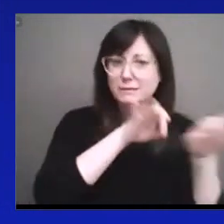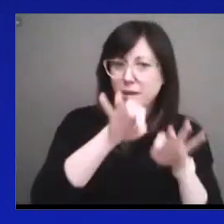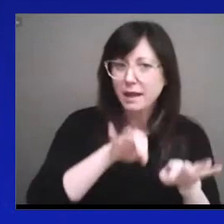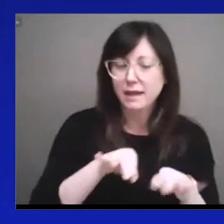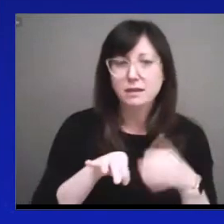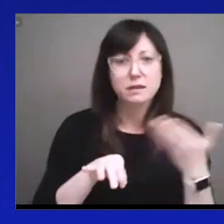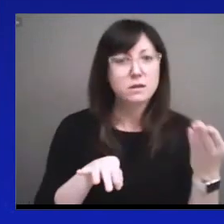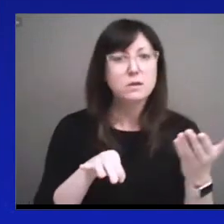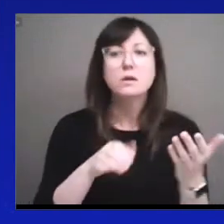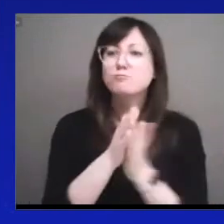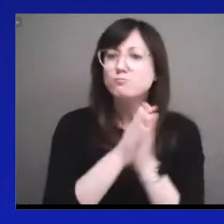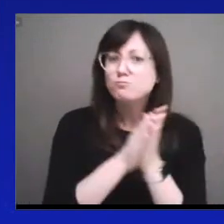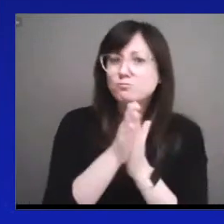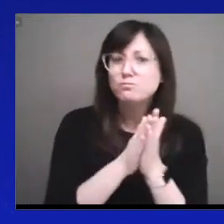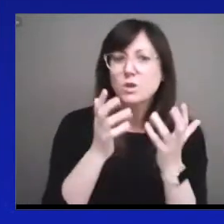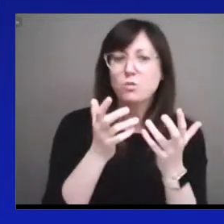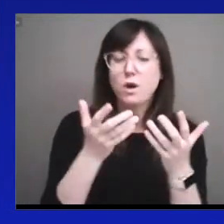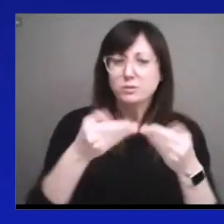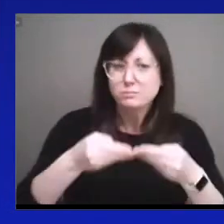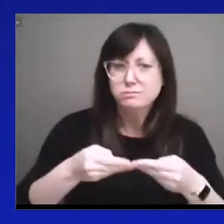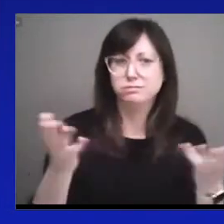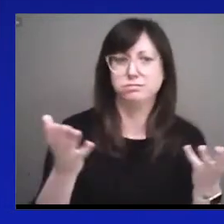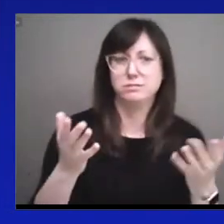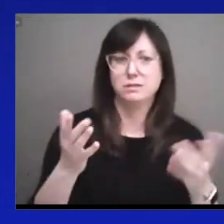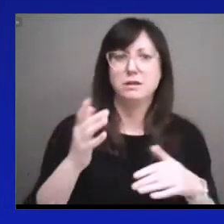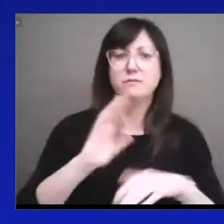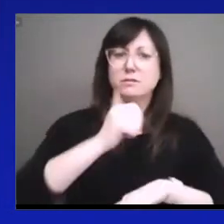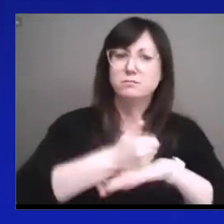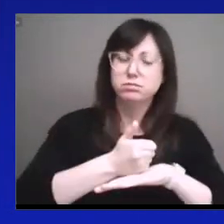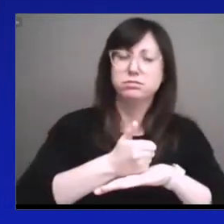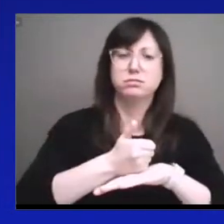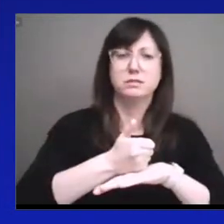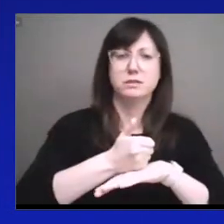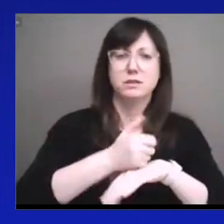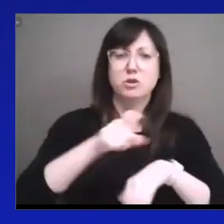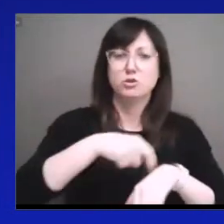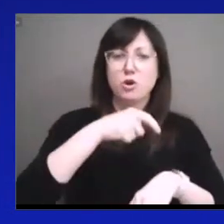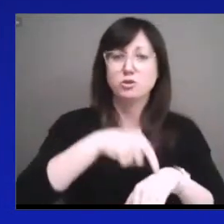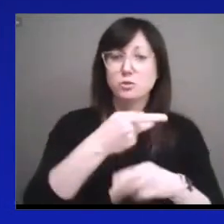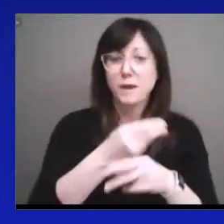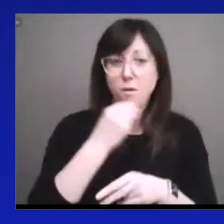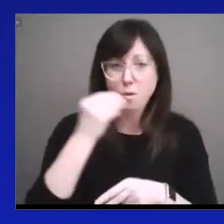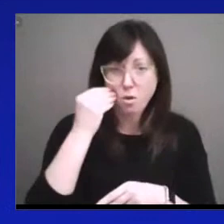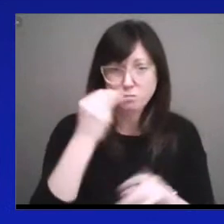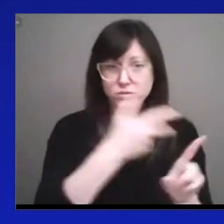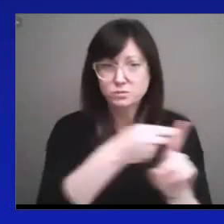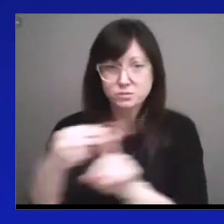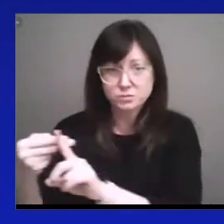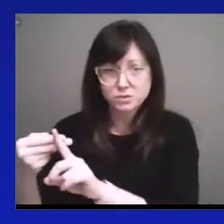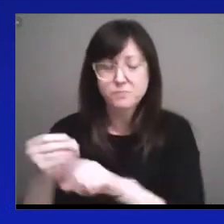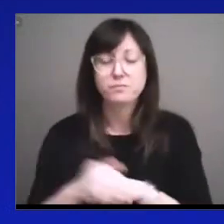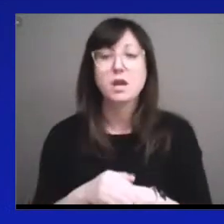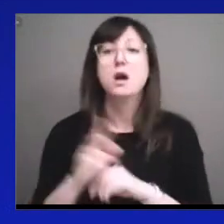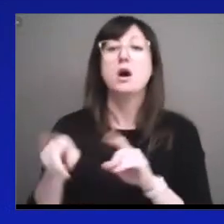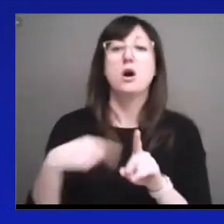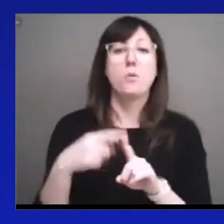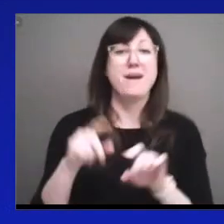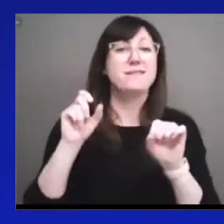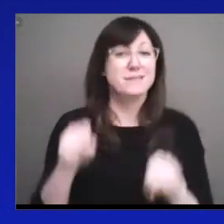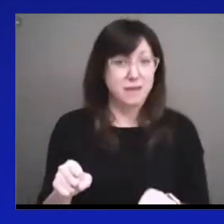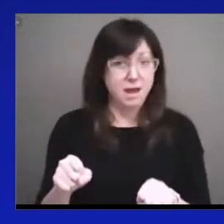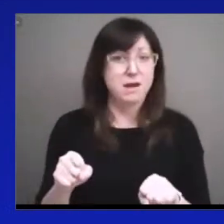really interested in getting the vaccine out to long-term care homes, and so once there was the ability to move the